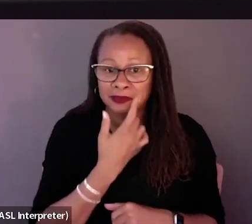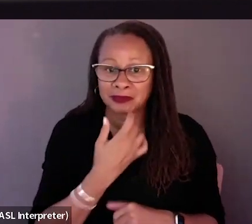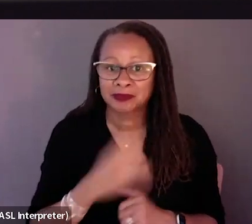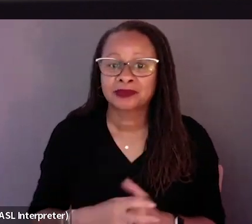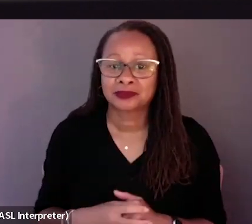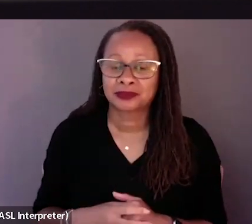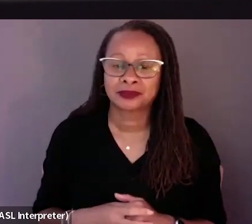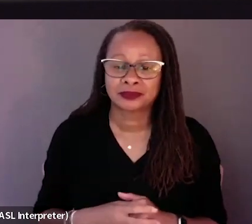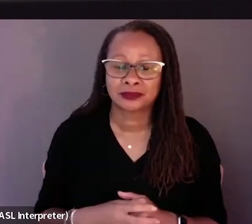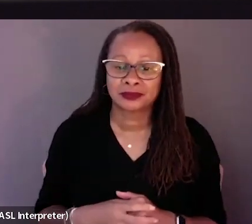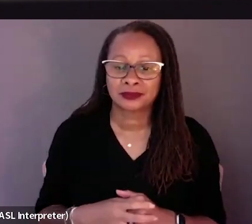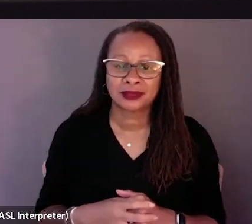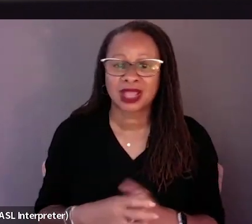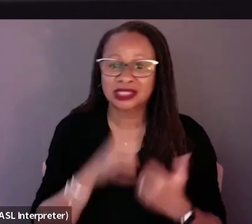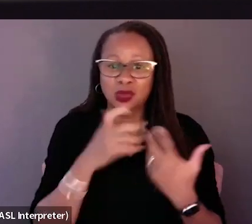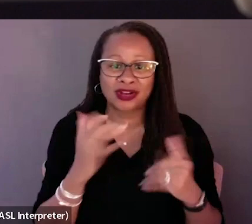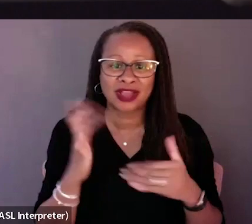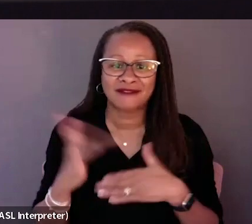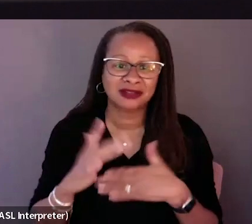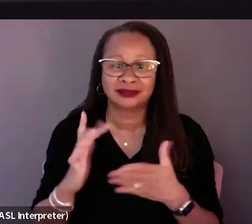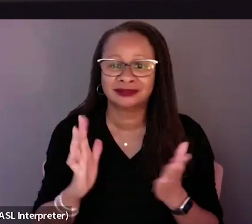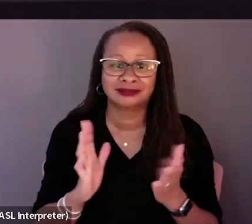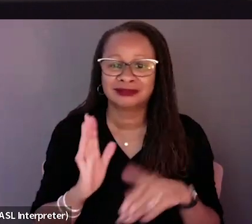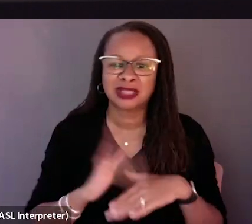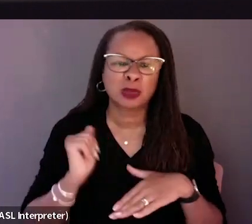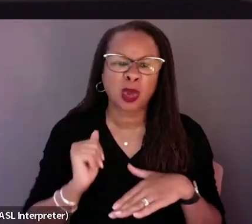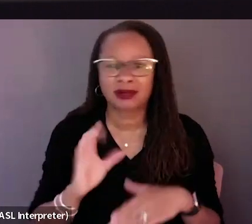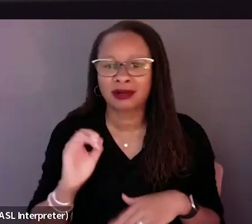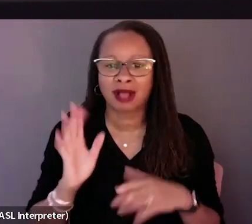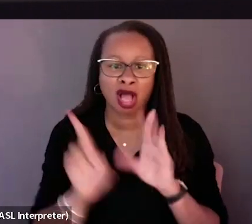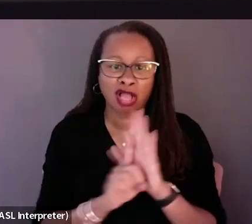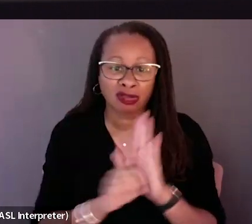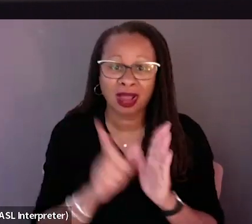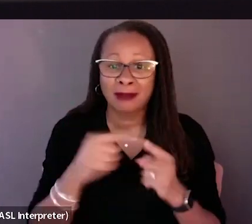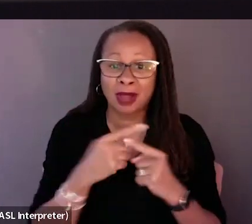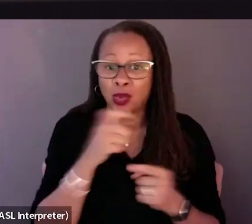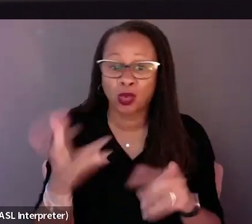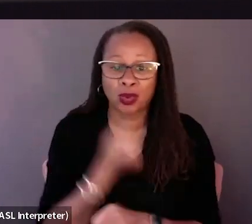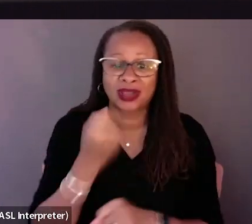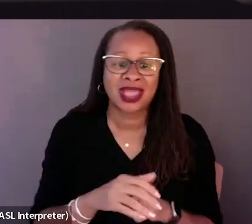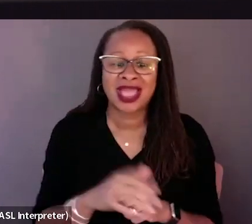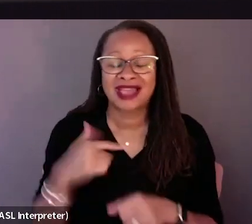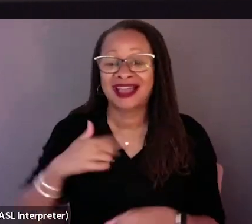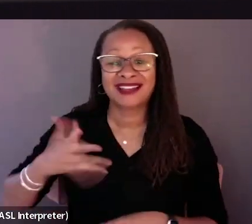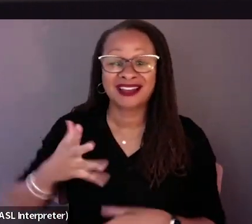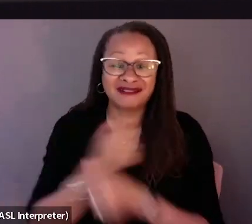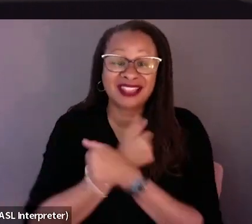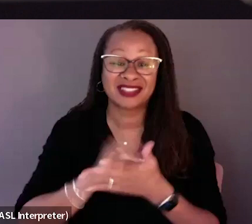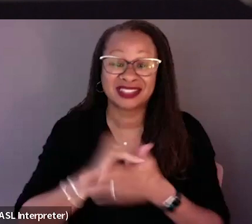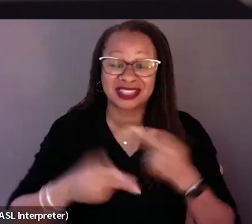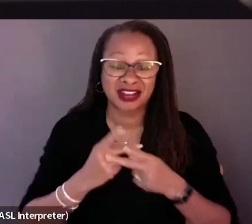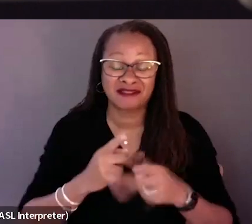there won't be like spoiler alerts about like who won, and I kind of love this kind of reactions. It's